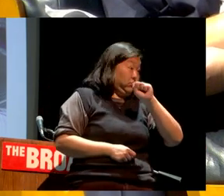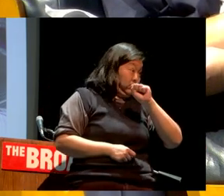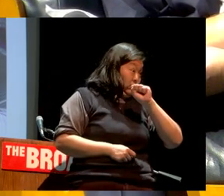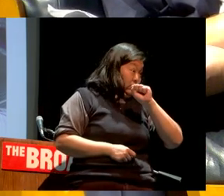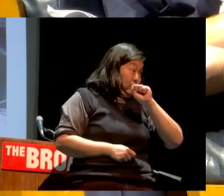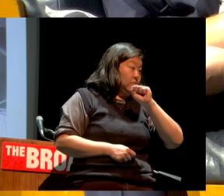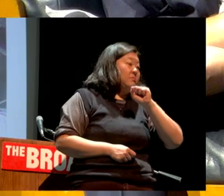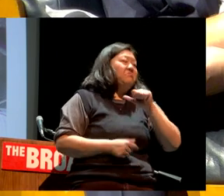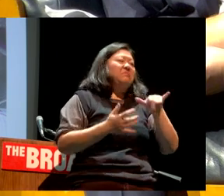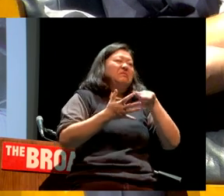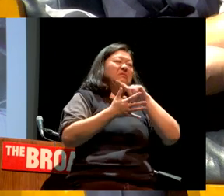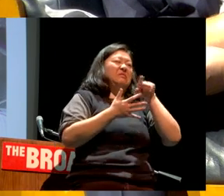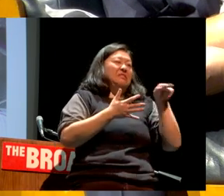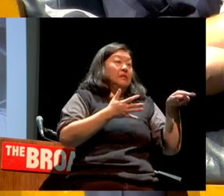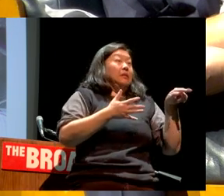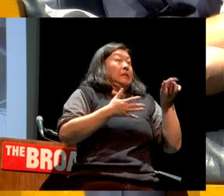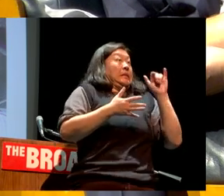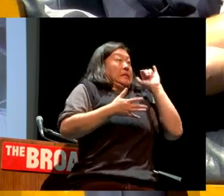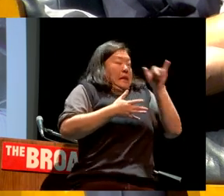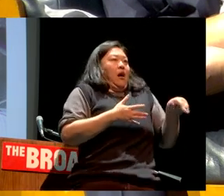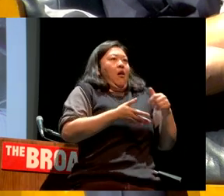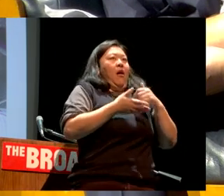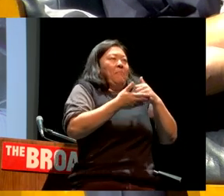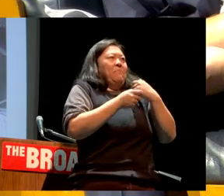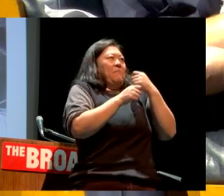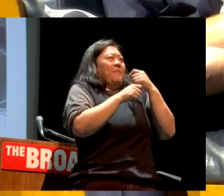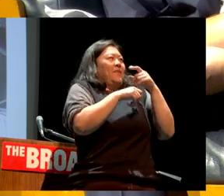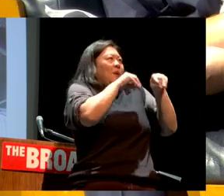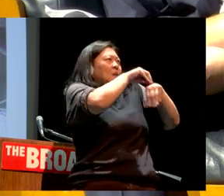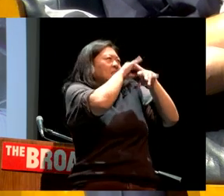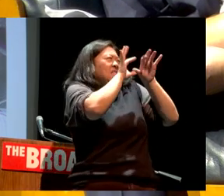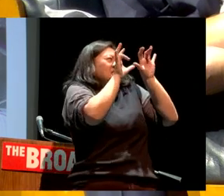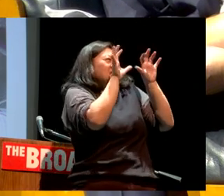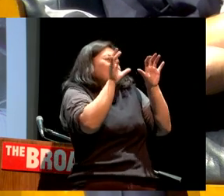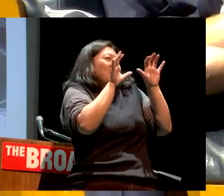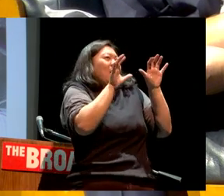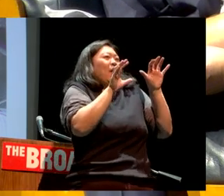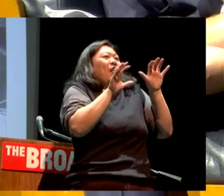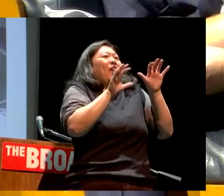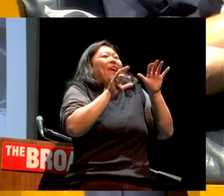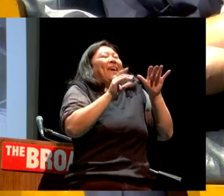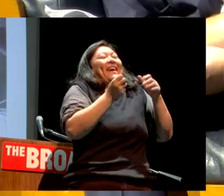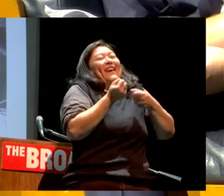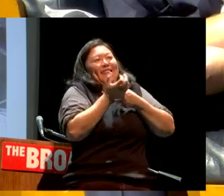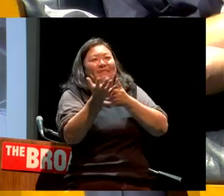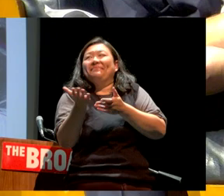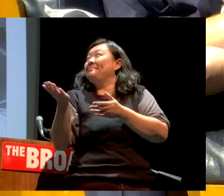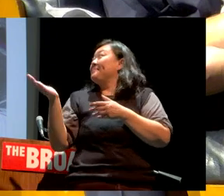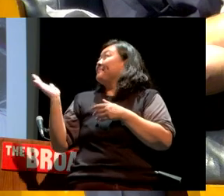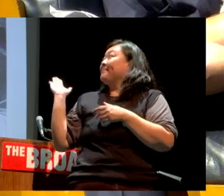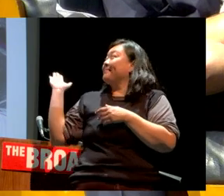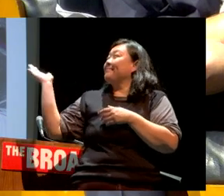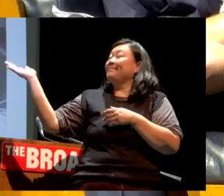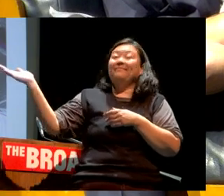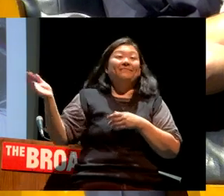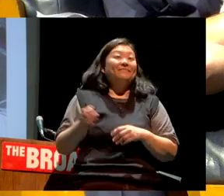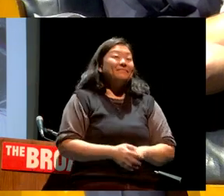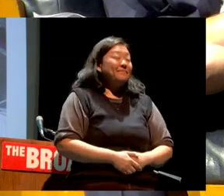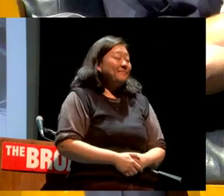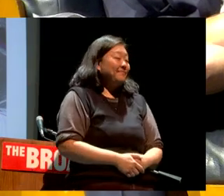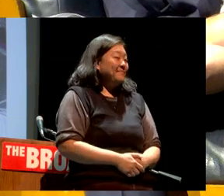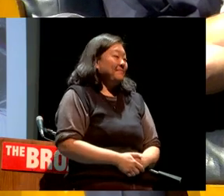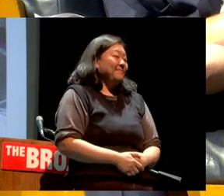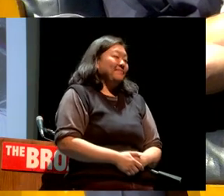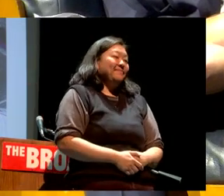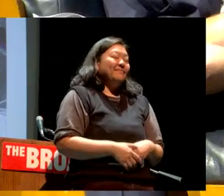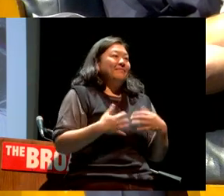logic of what Takashi has been doing for 30 years. It also seemed to be very forward thinking. It seems to